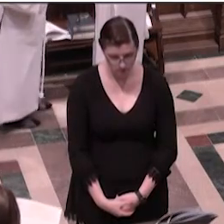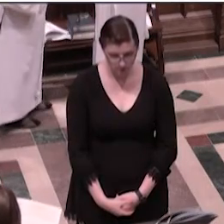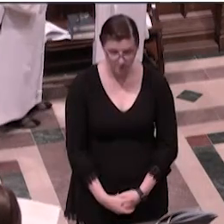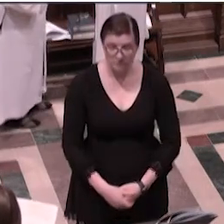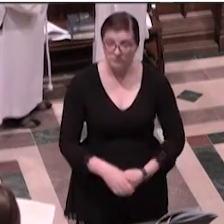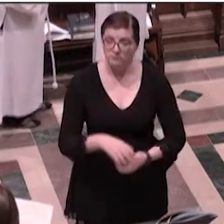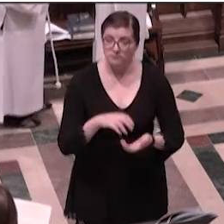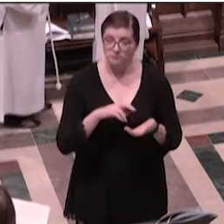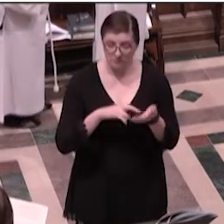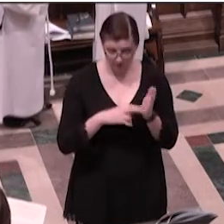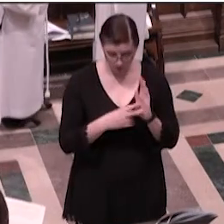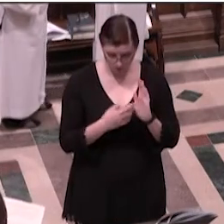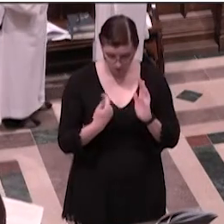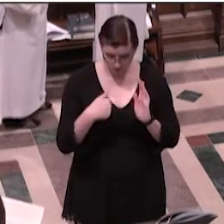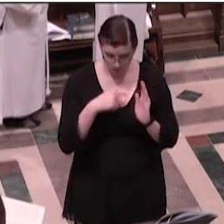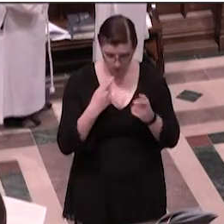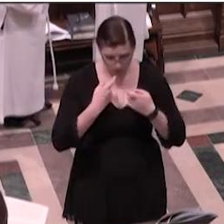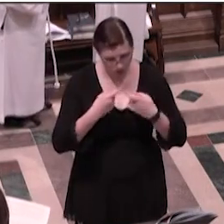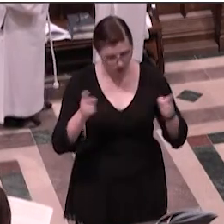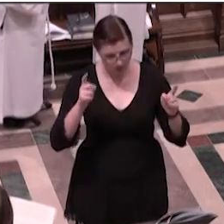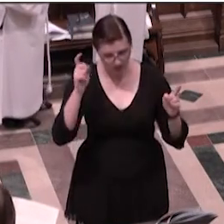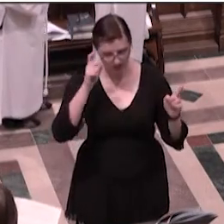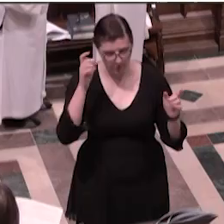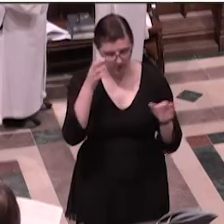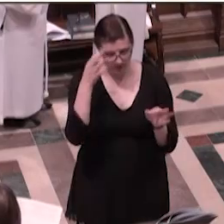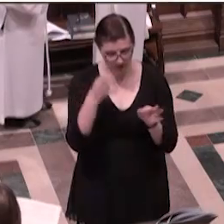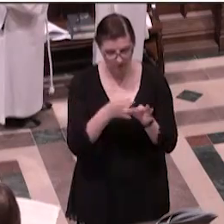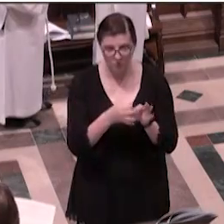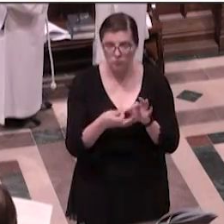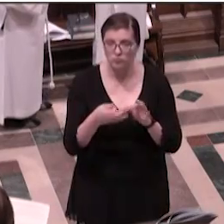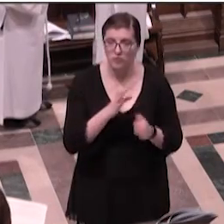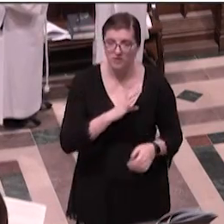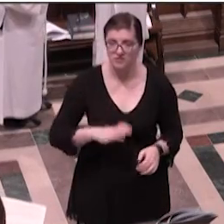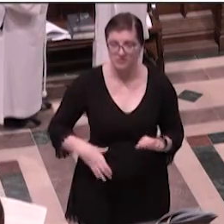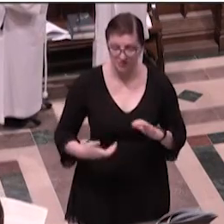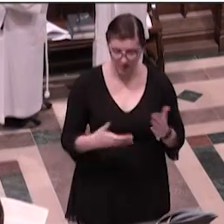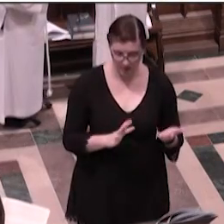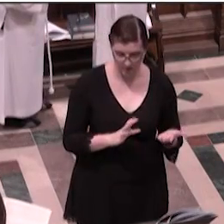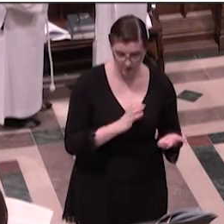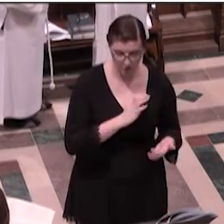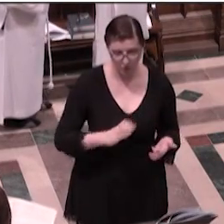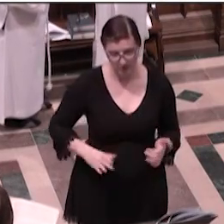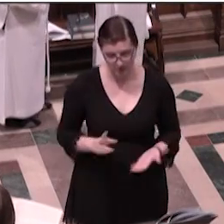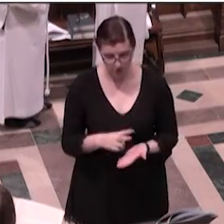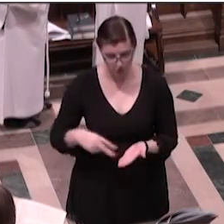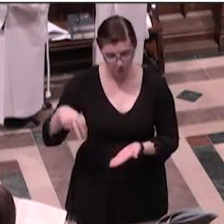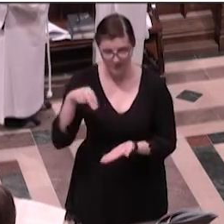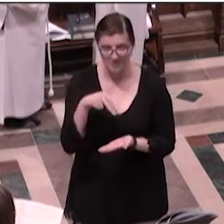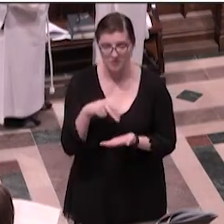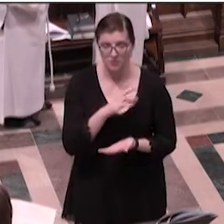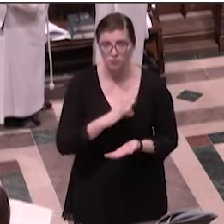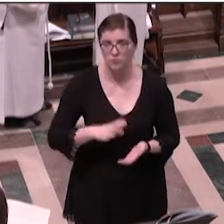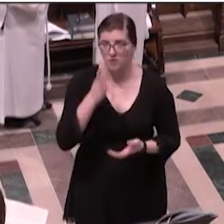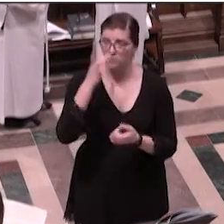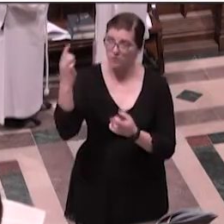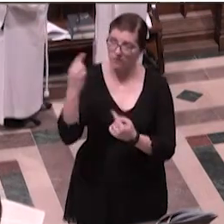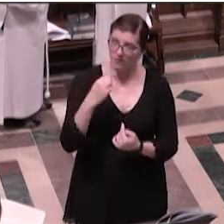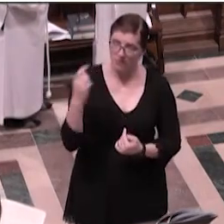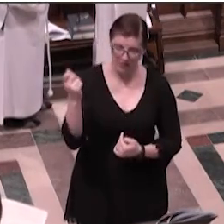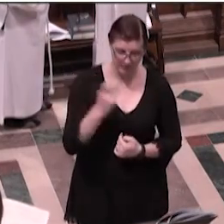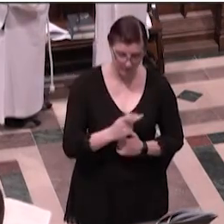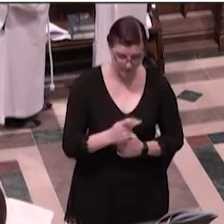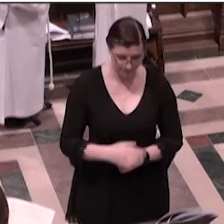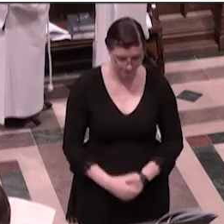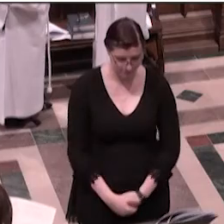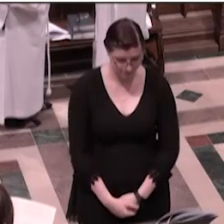Therefore, we proclaim the mystery of faith. Christ has died. Christ is risen. Christ will come again.